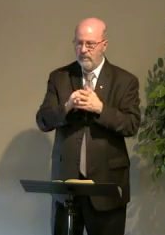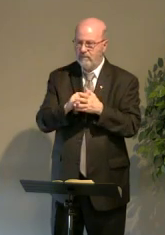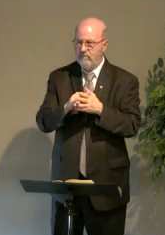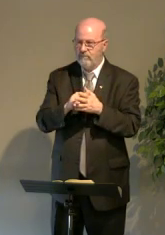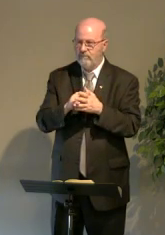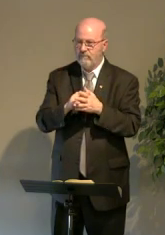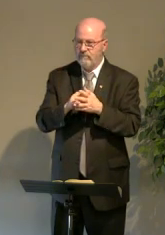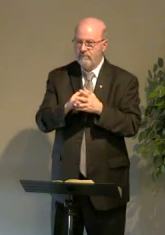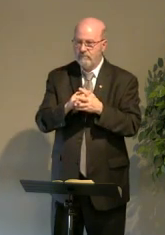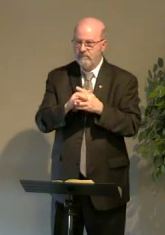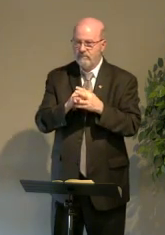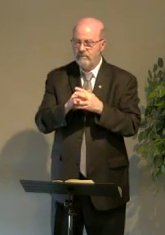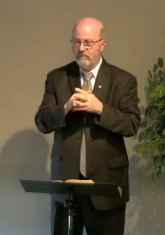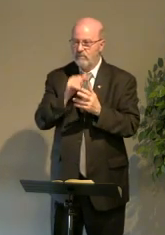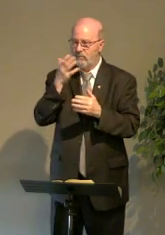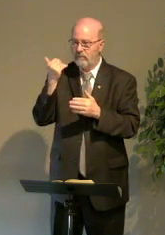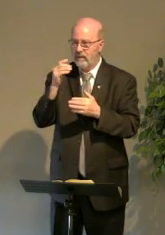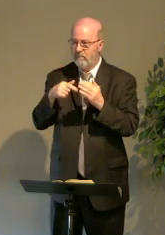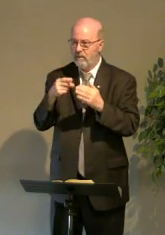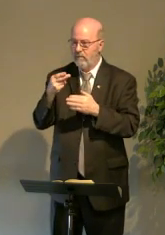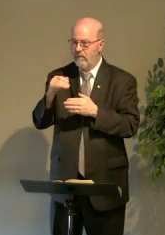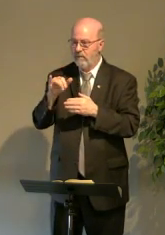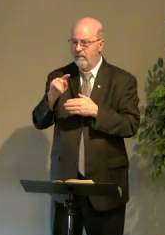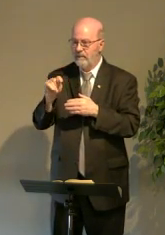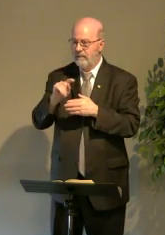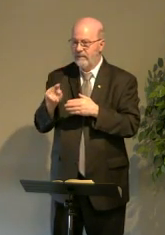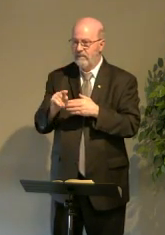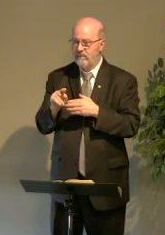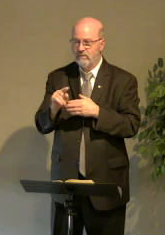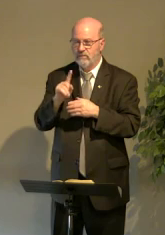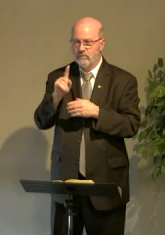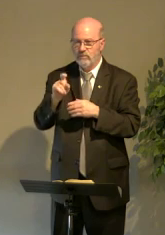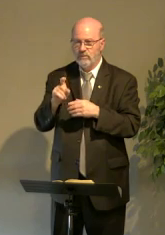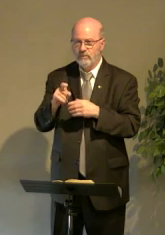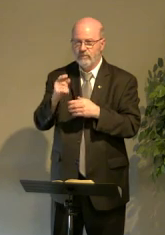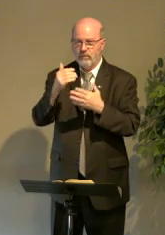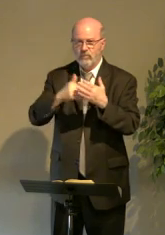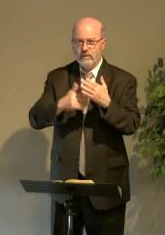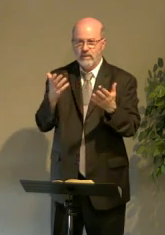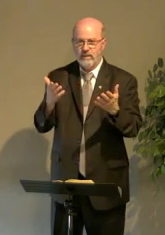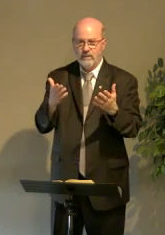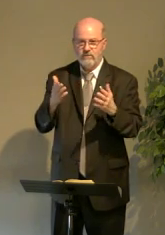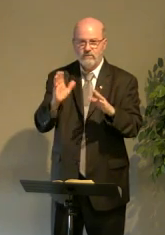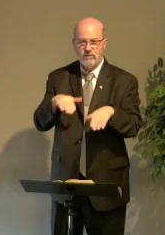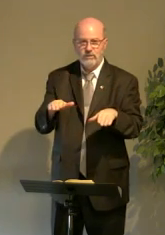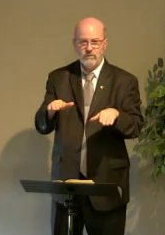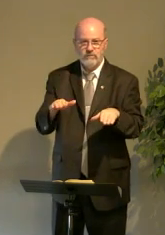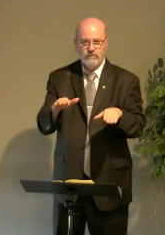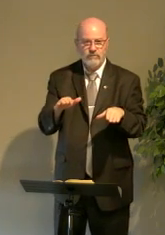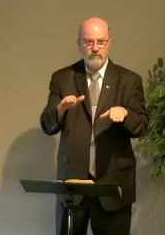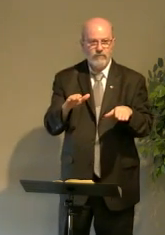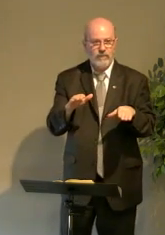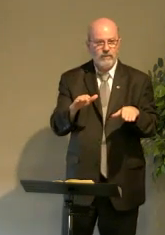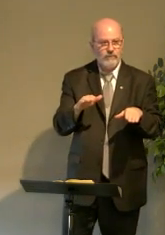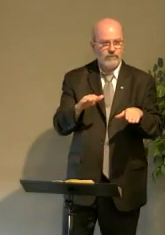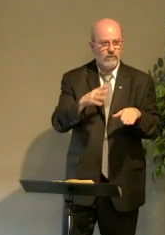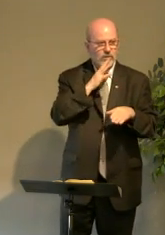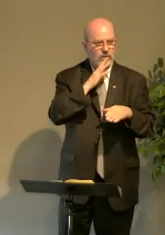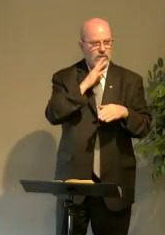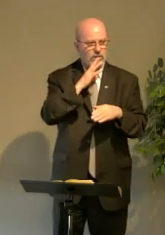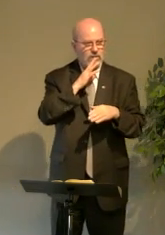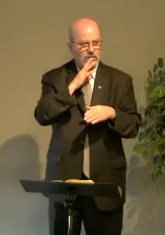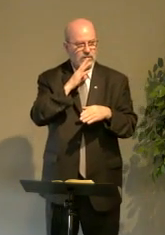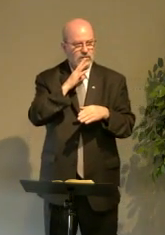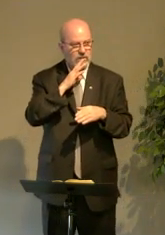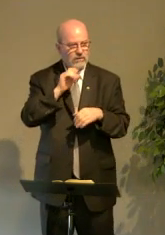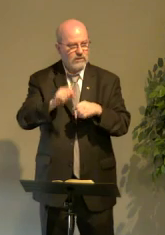Anything else? Don't forget about the hits. Now, one question about that. We listed the things for the kids. Did you mention there's something else, like